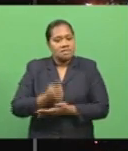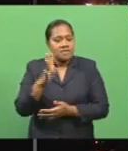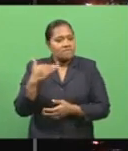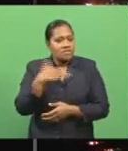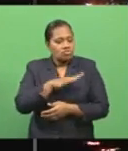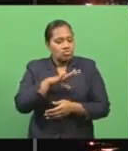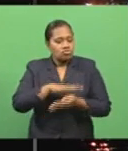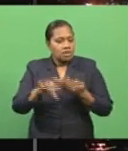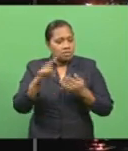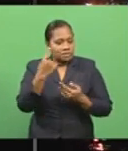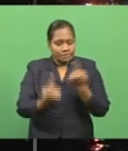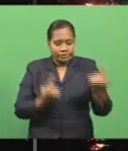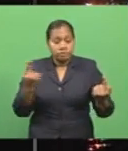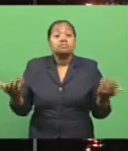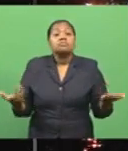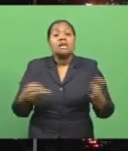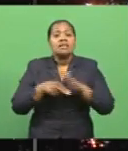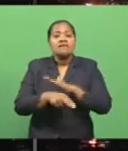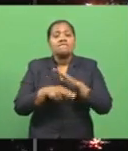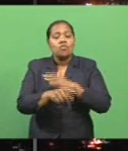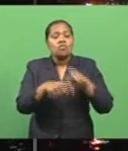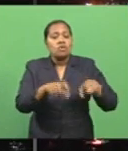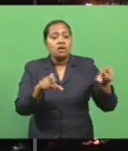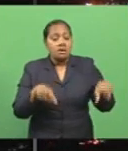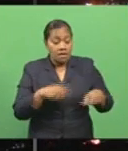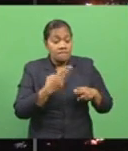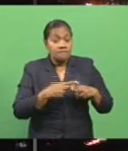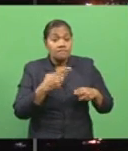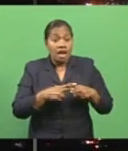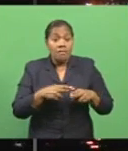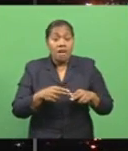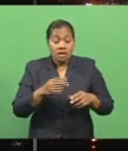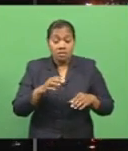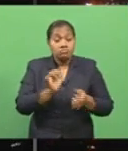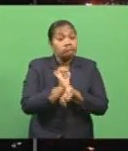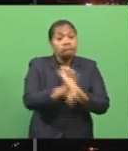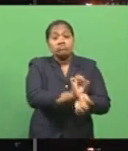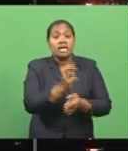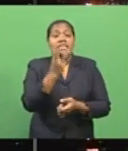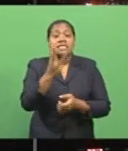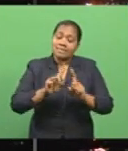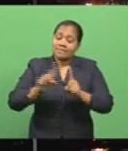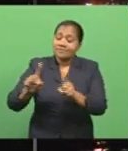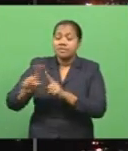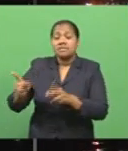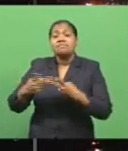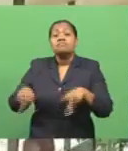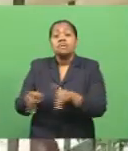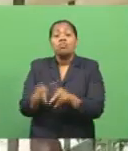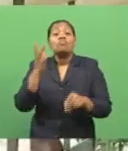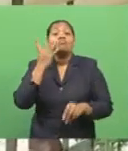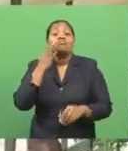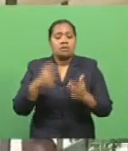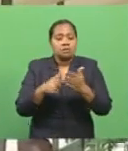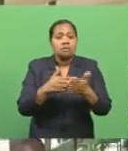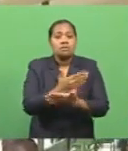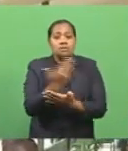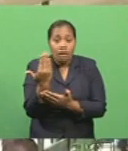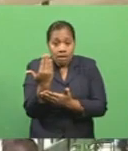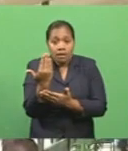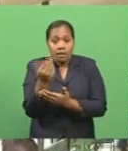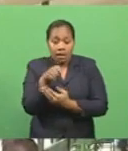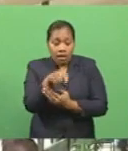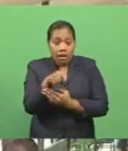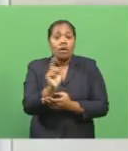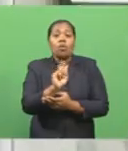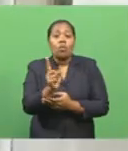the Navua Magistrates Court. These farmers were arrested from 3 different places in Navua on Tuesday. They were charged with 1 count each of failure